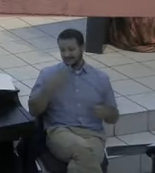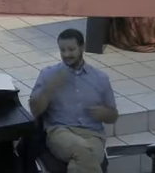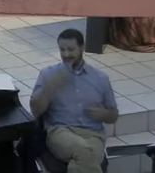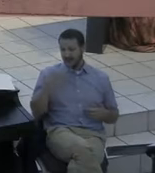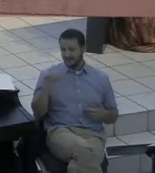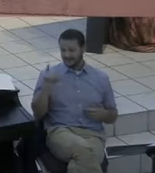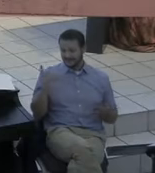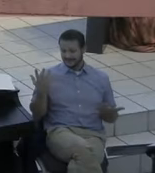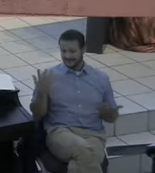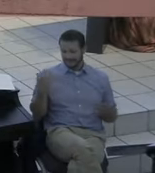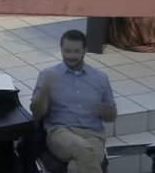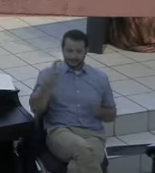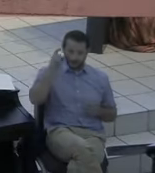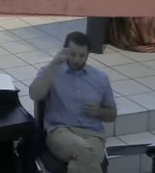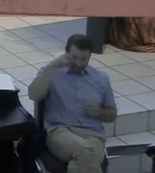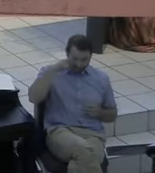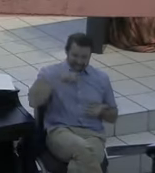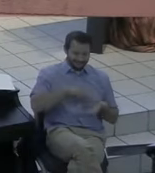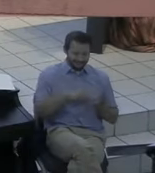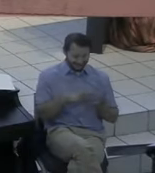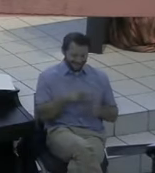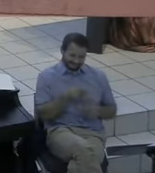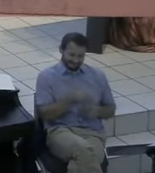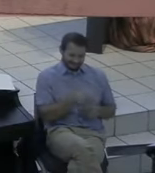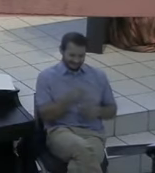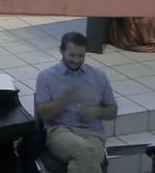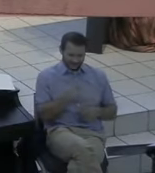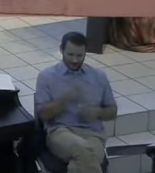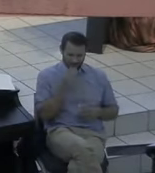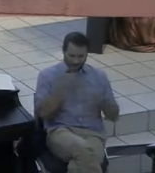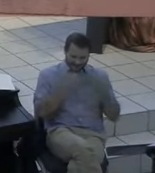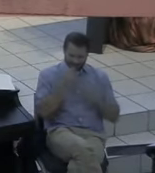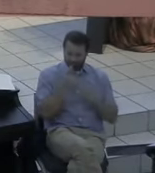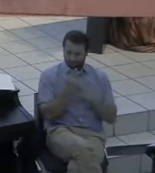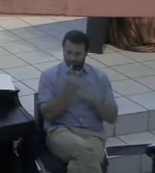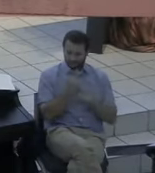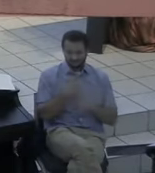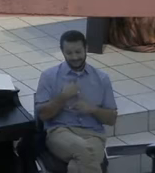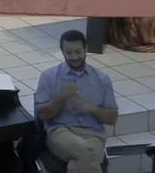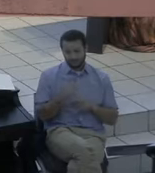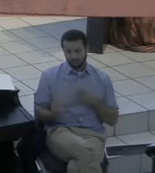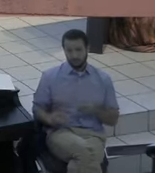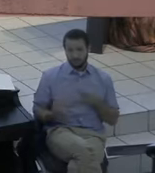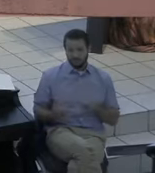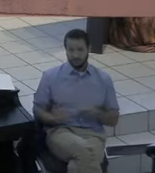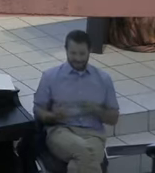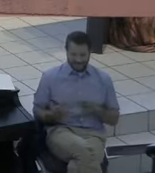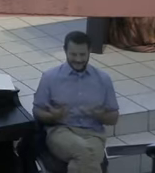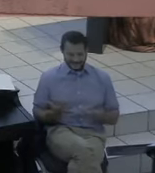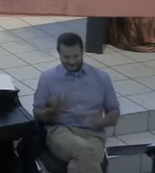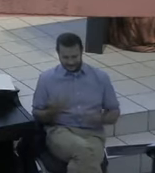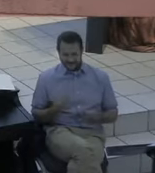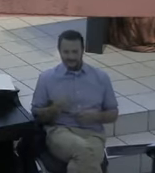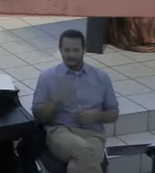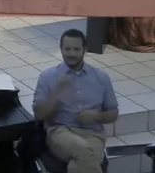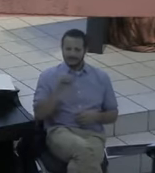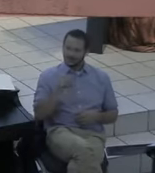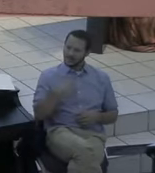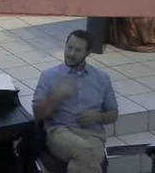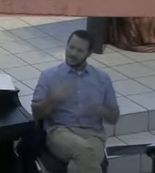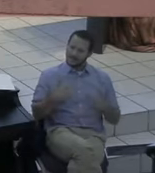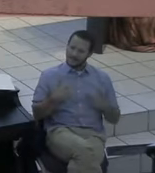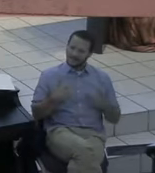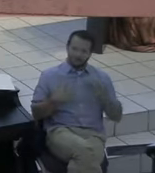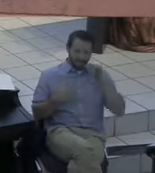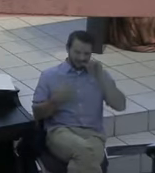wisdom says that I make the right food choices. I struggle with that. And so I have a